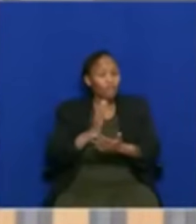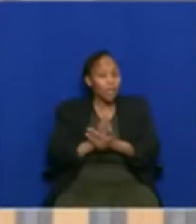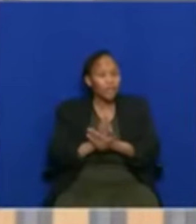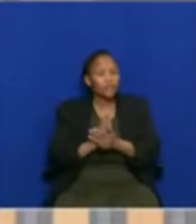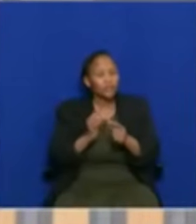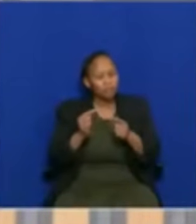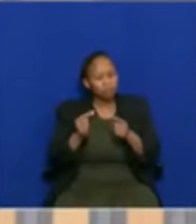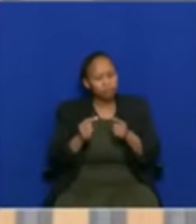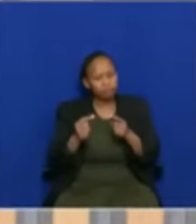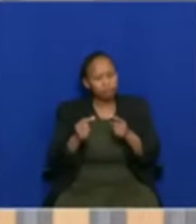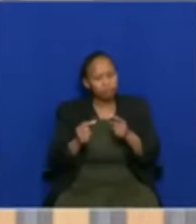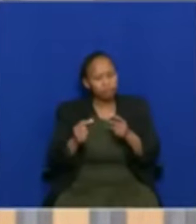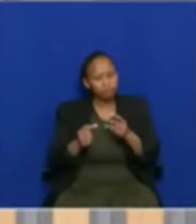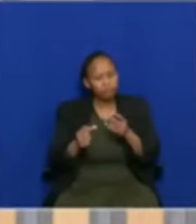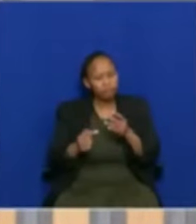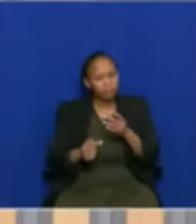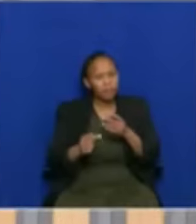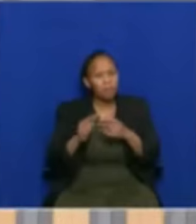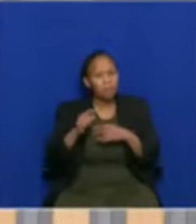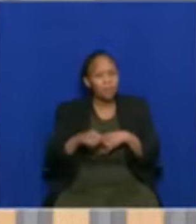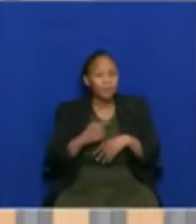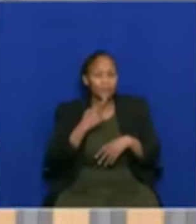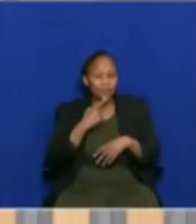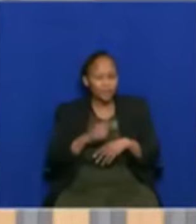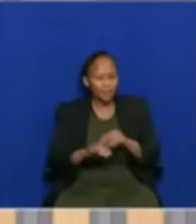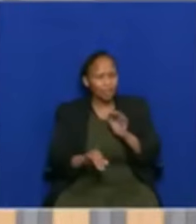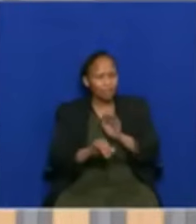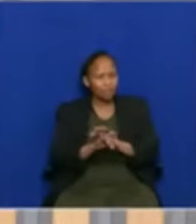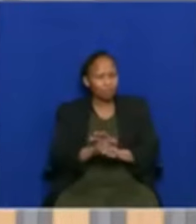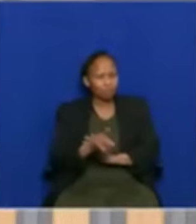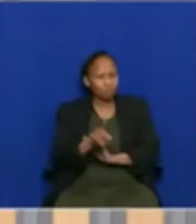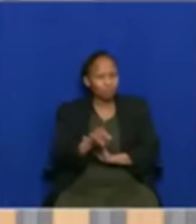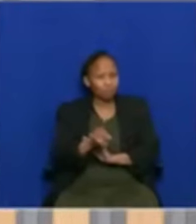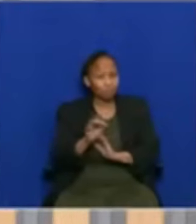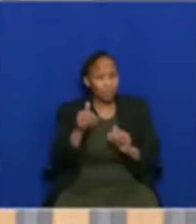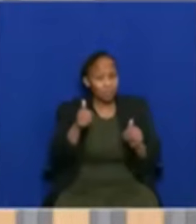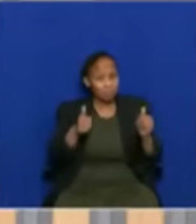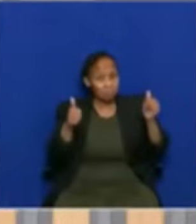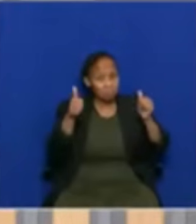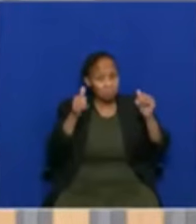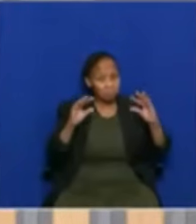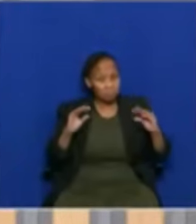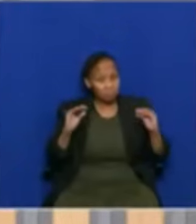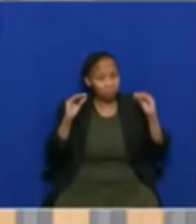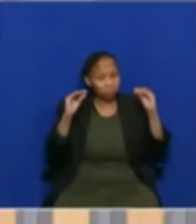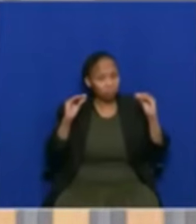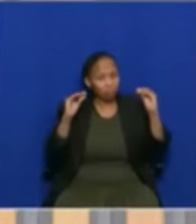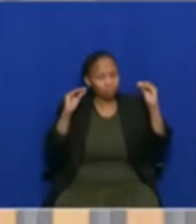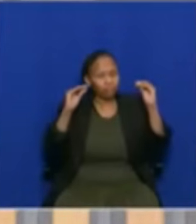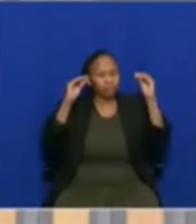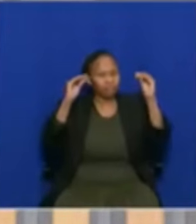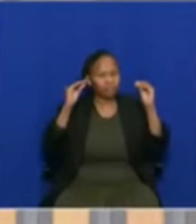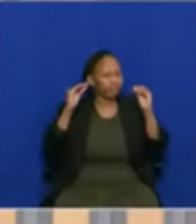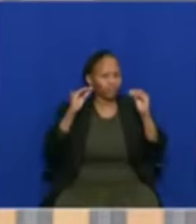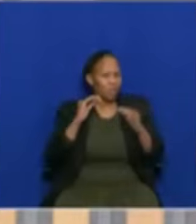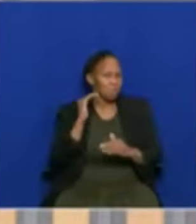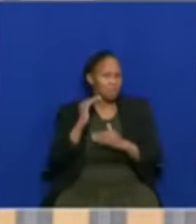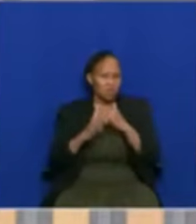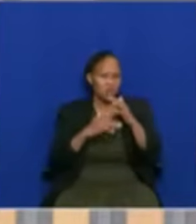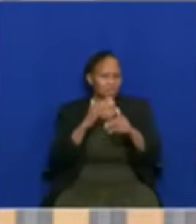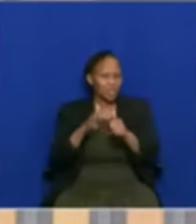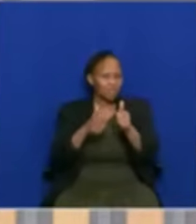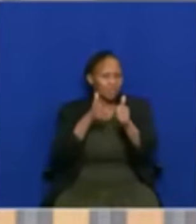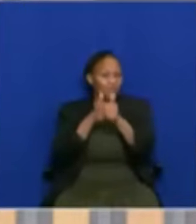that this was manipulation. Yes. Otherwise, standing on its own, it's bare and basically says